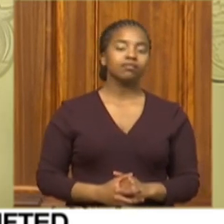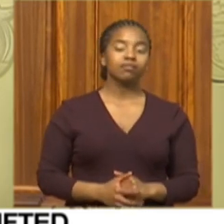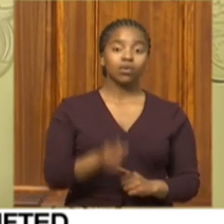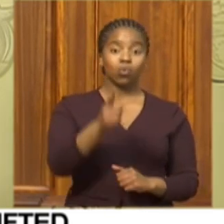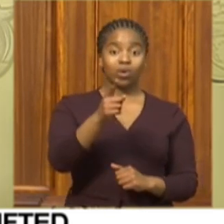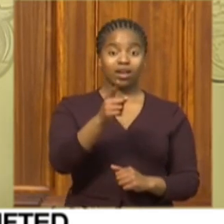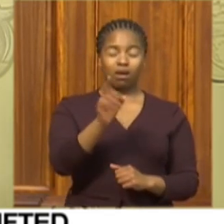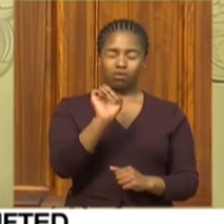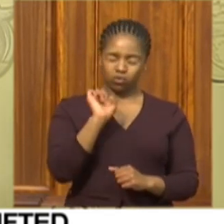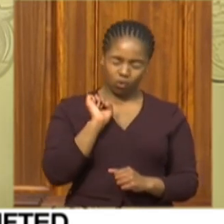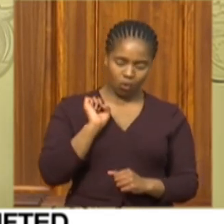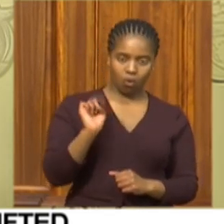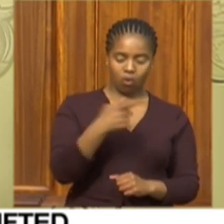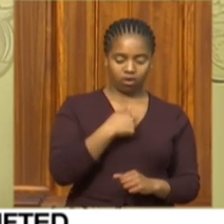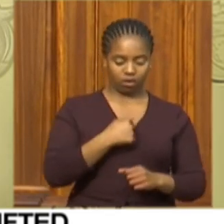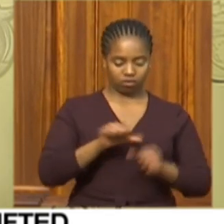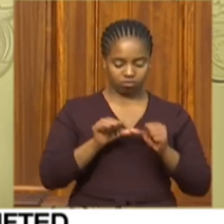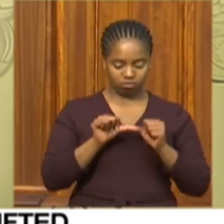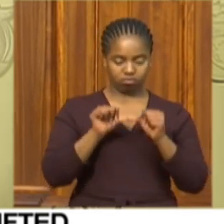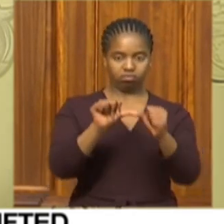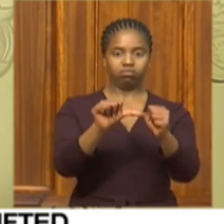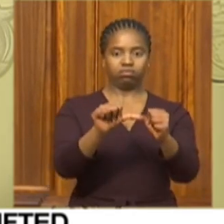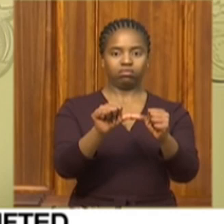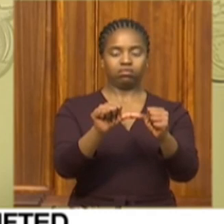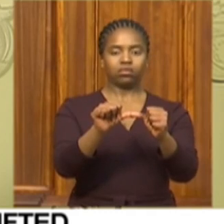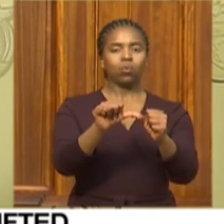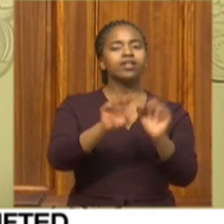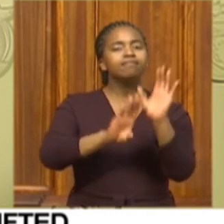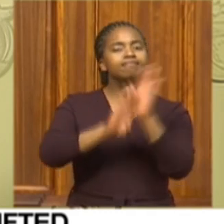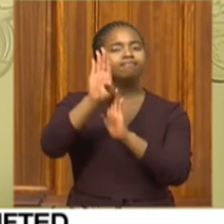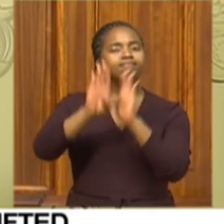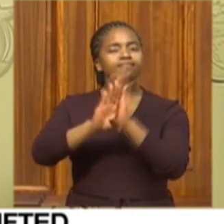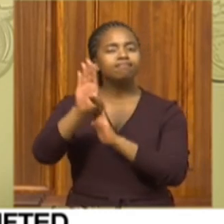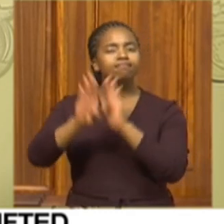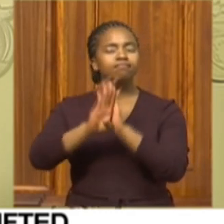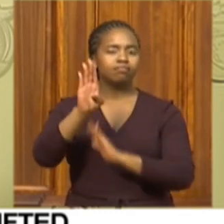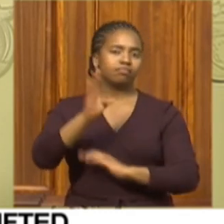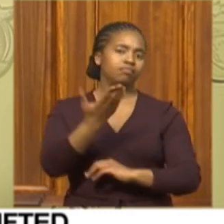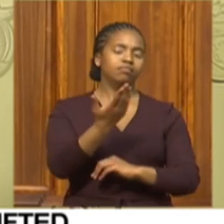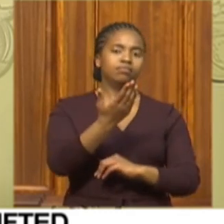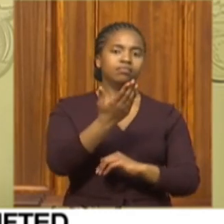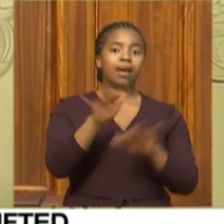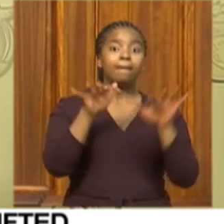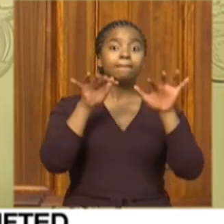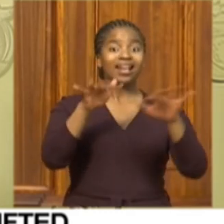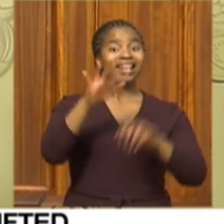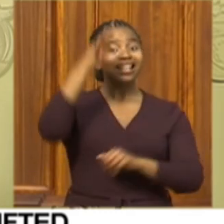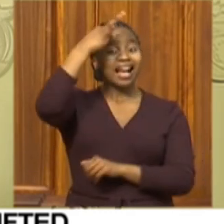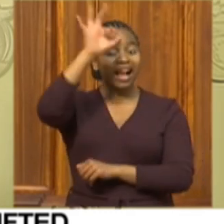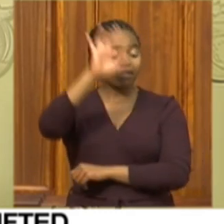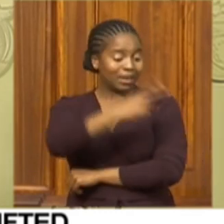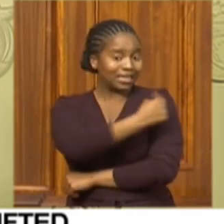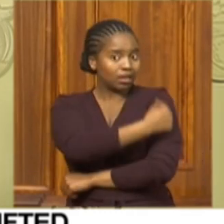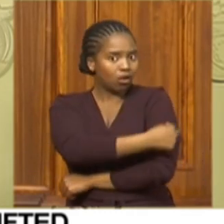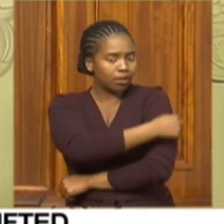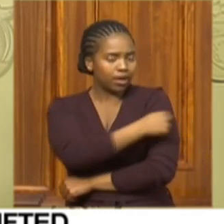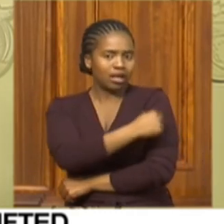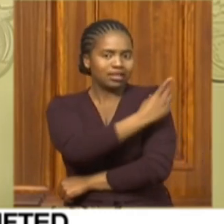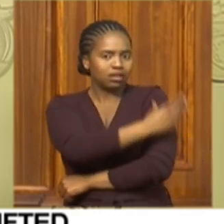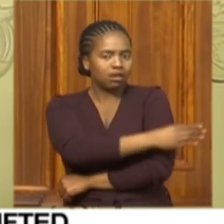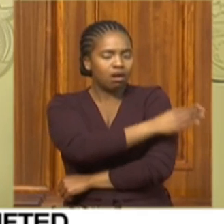that all of us can take, we're improving public health capacity so that we can better